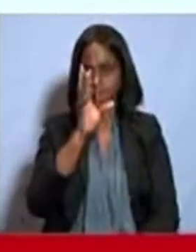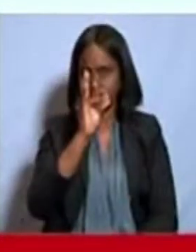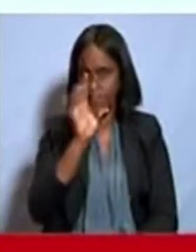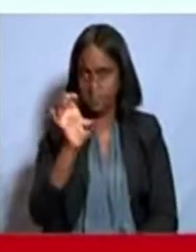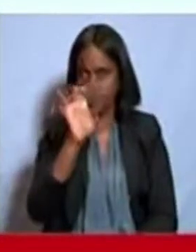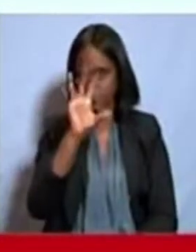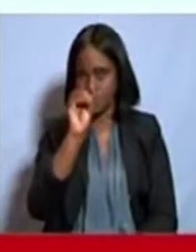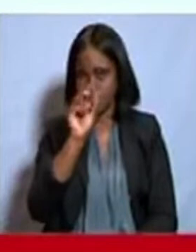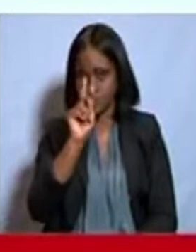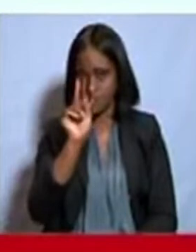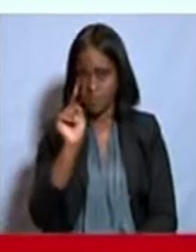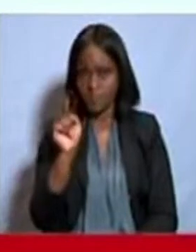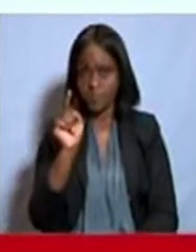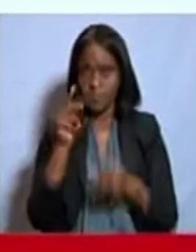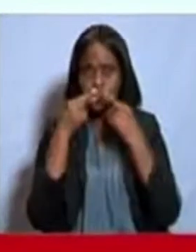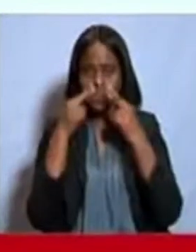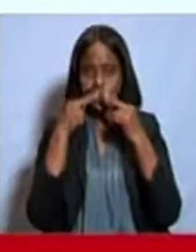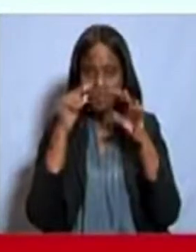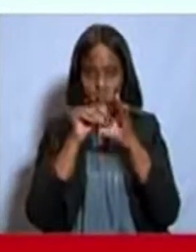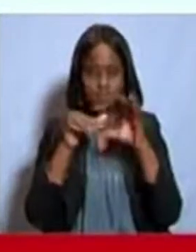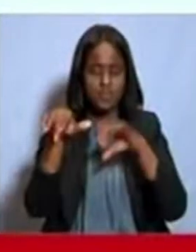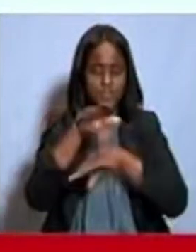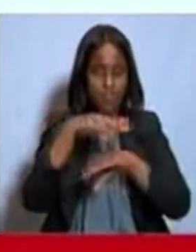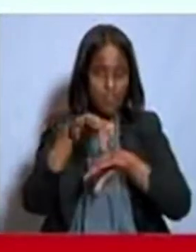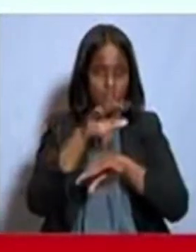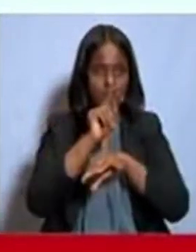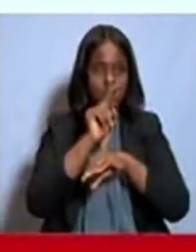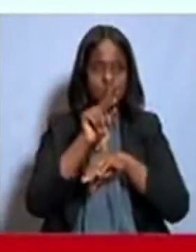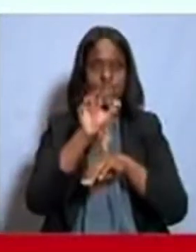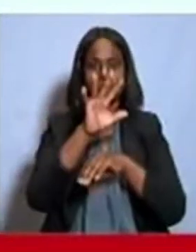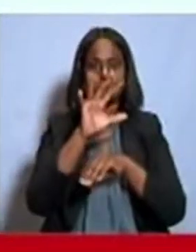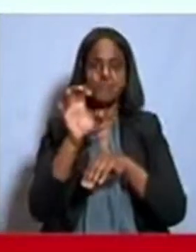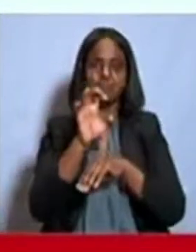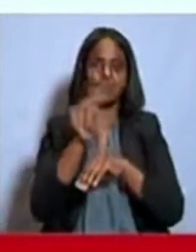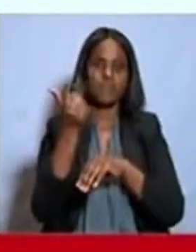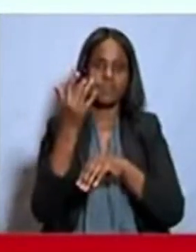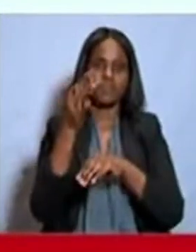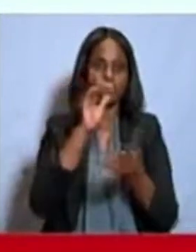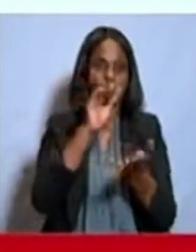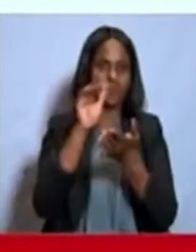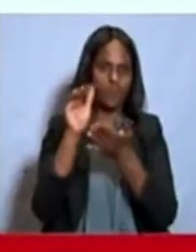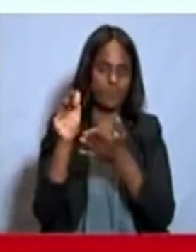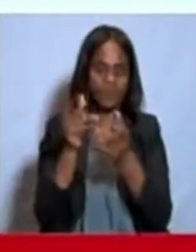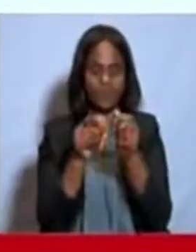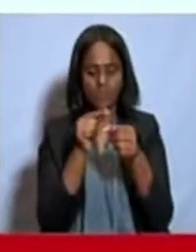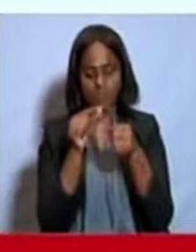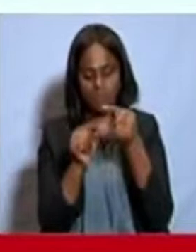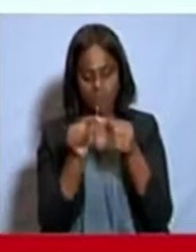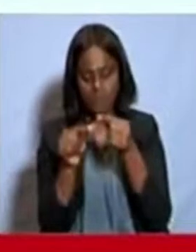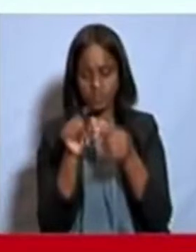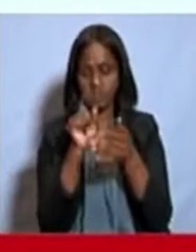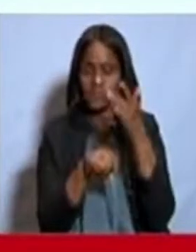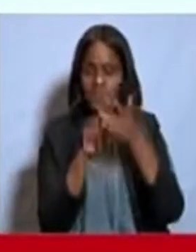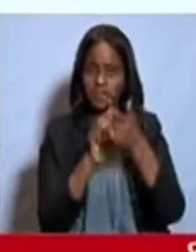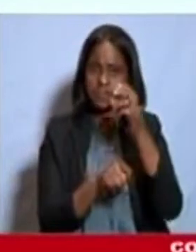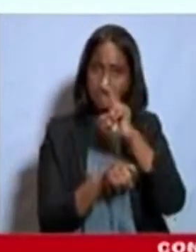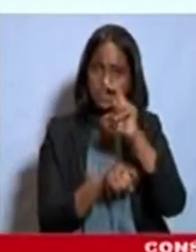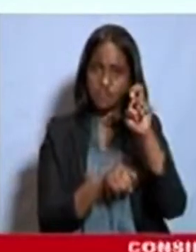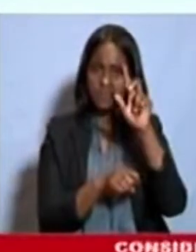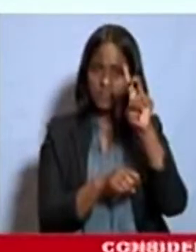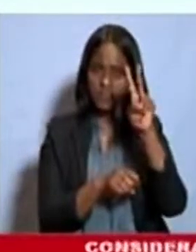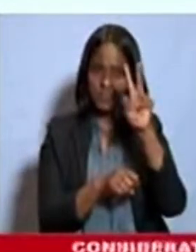706,750 kwacha, resulting in an excess of 515 bags of seeds costing